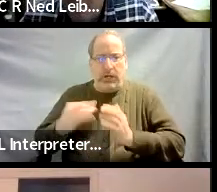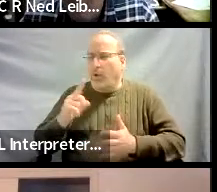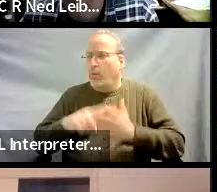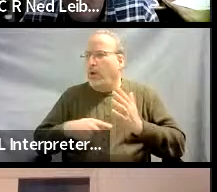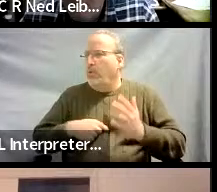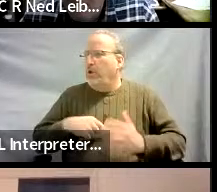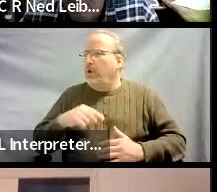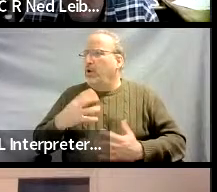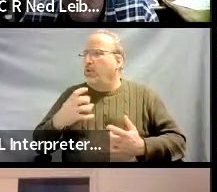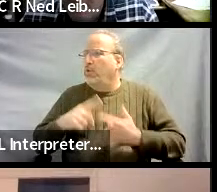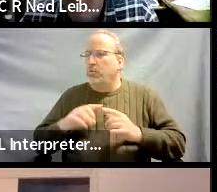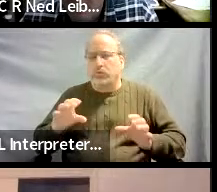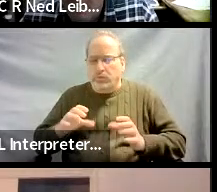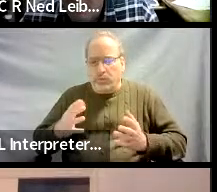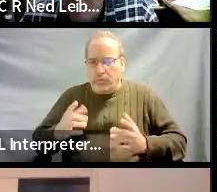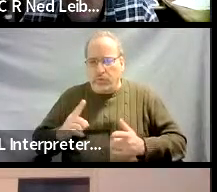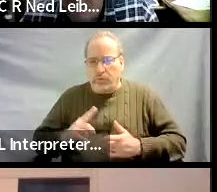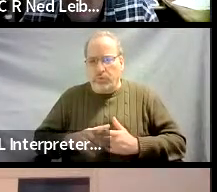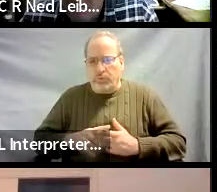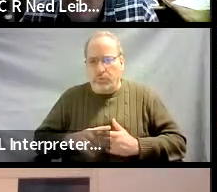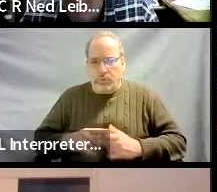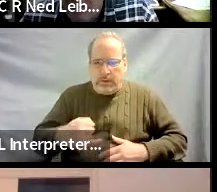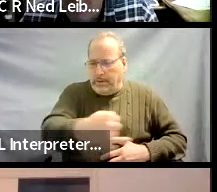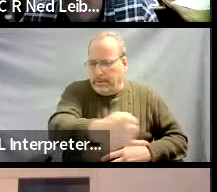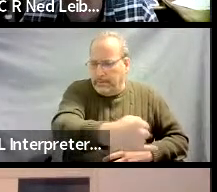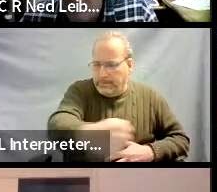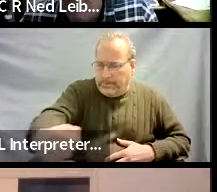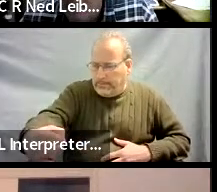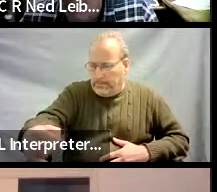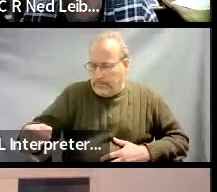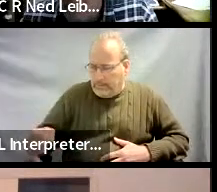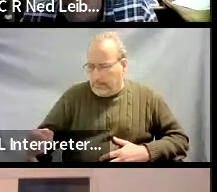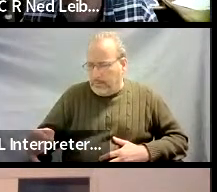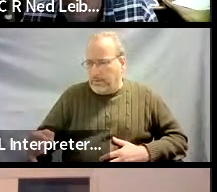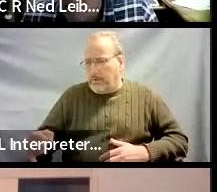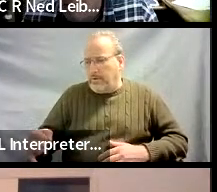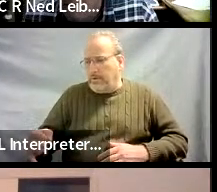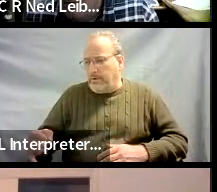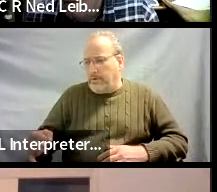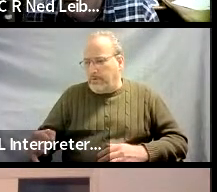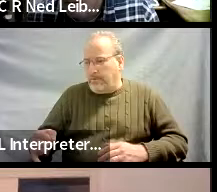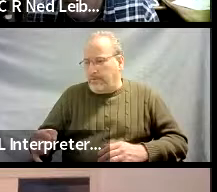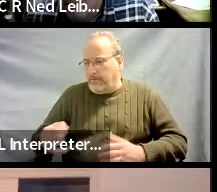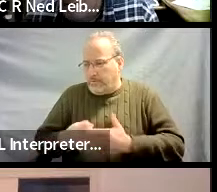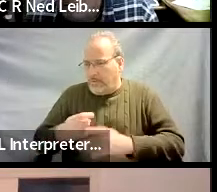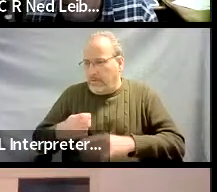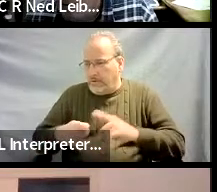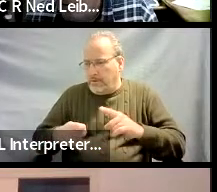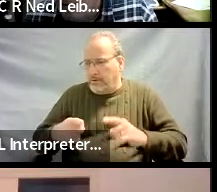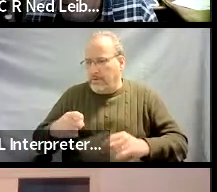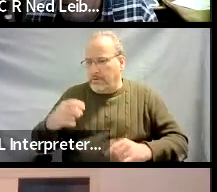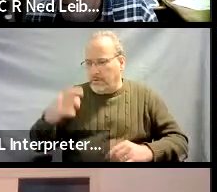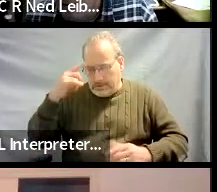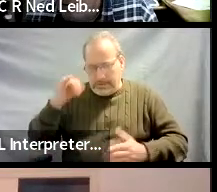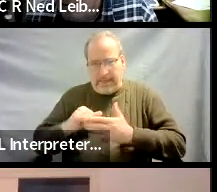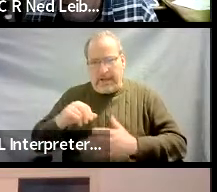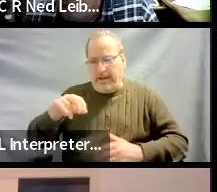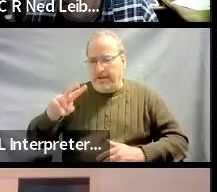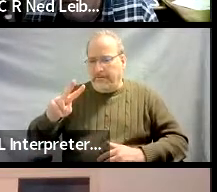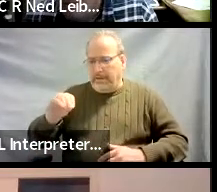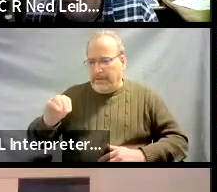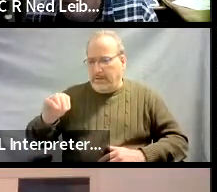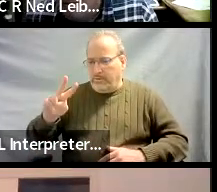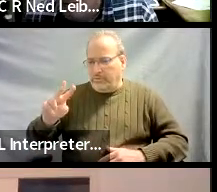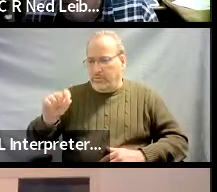is cordon off sources of emissions, especially the PM 2.5 that we were talking about